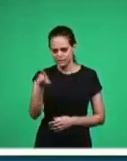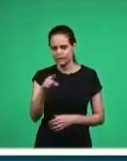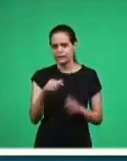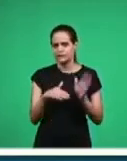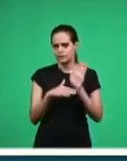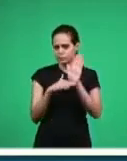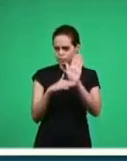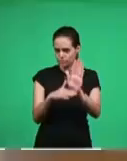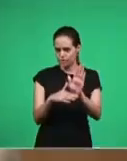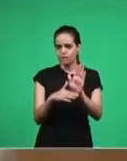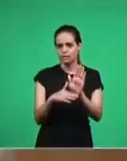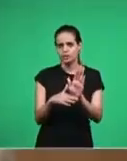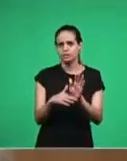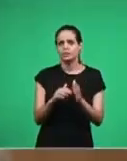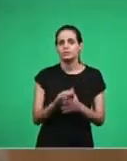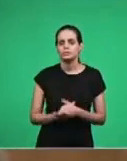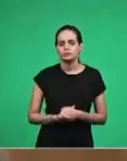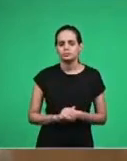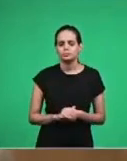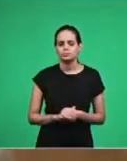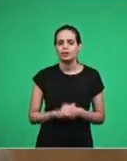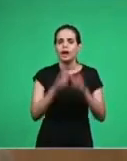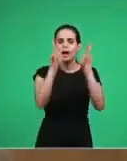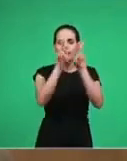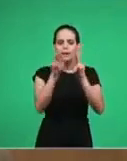The king dies.